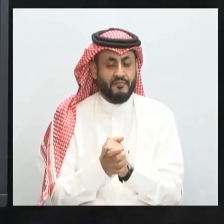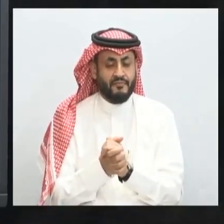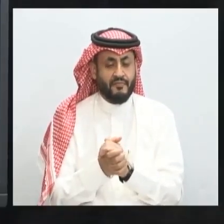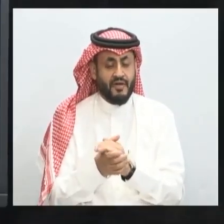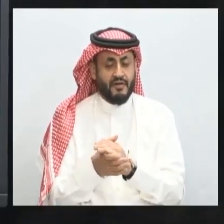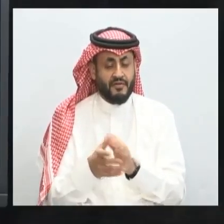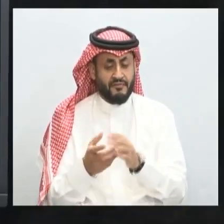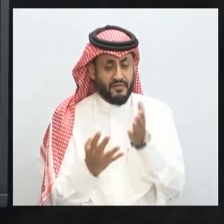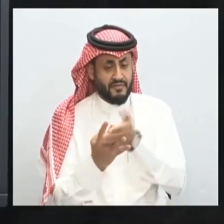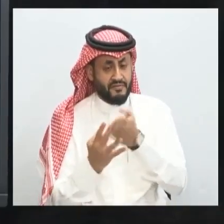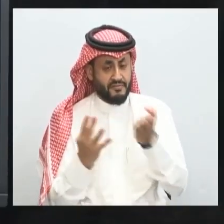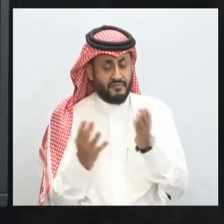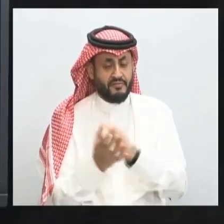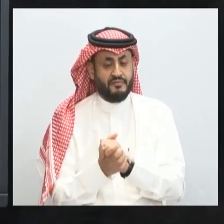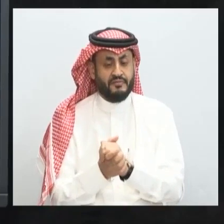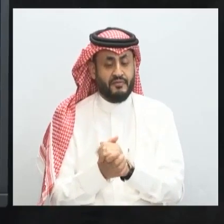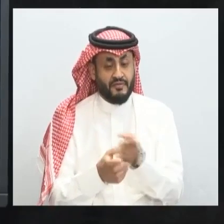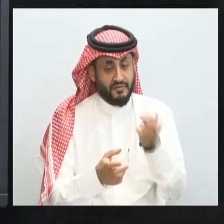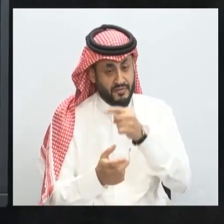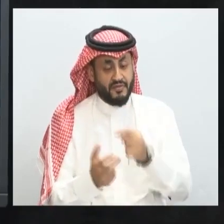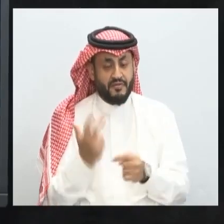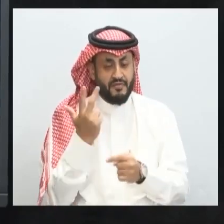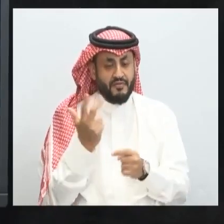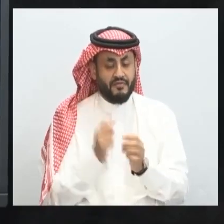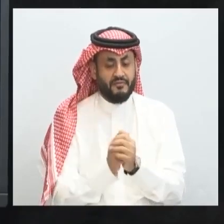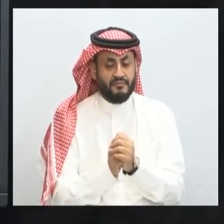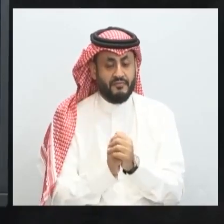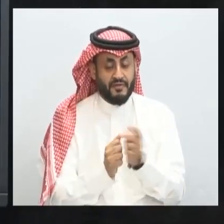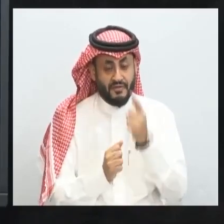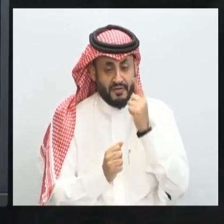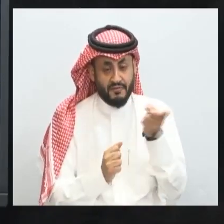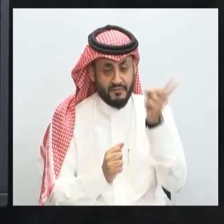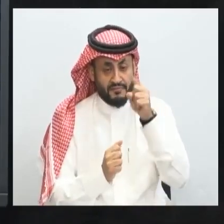be the second part of the expansion. We do have the third part, so be ready and be prepared.